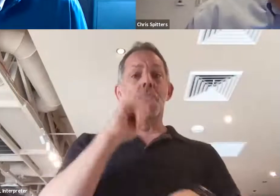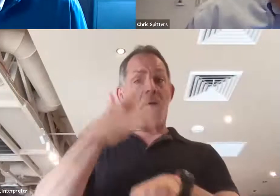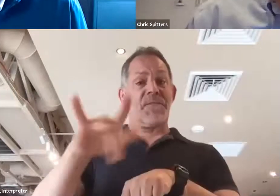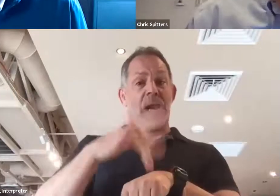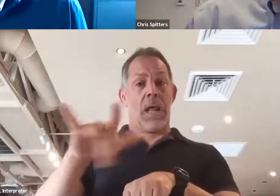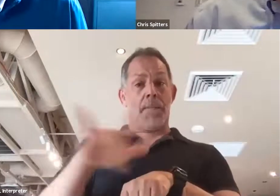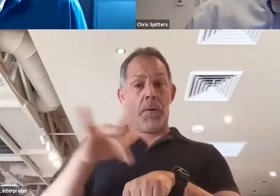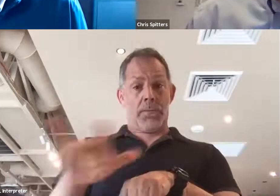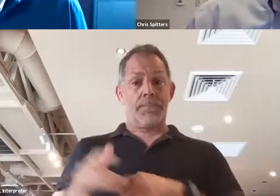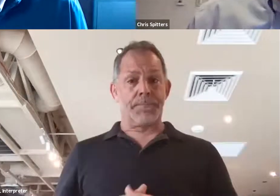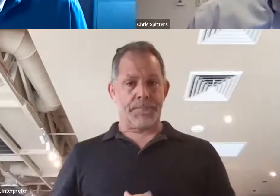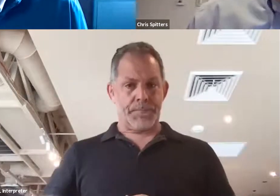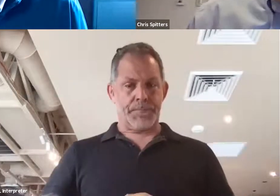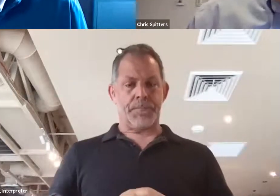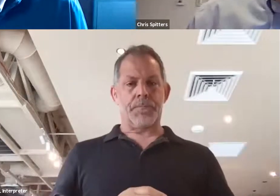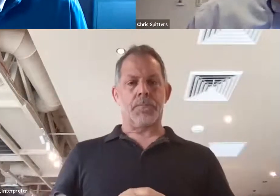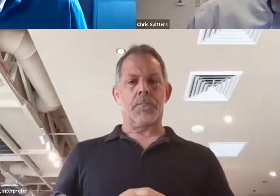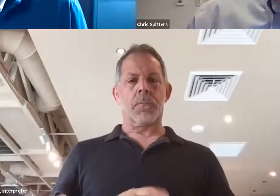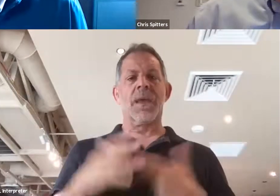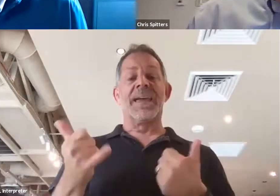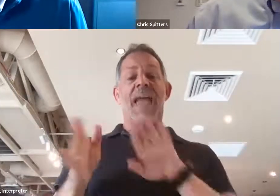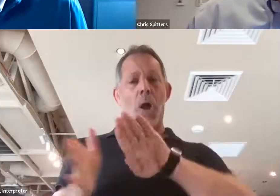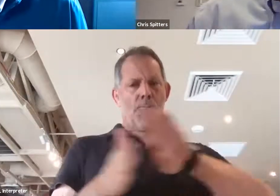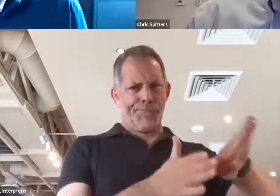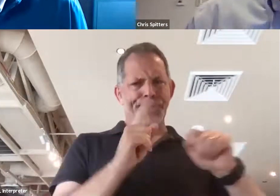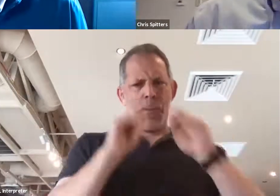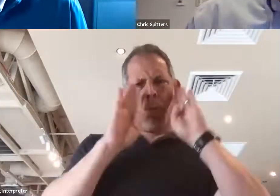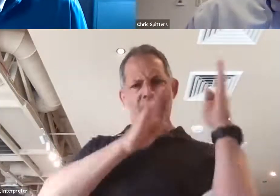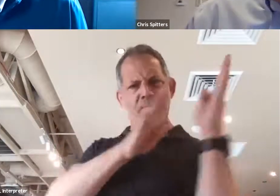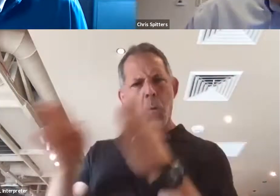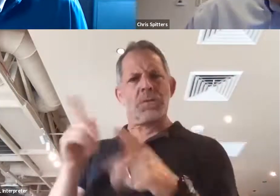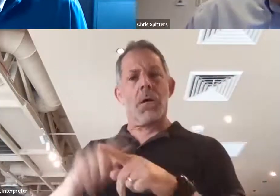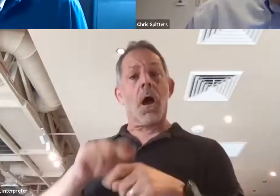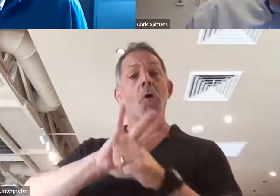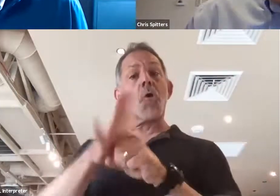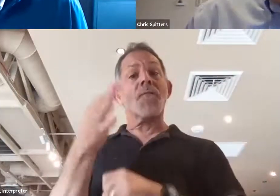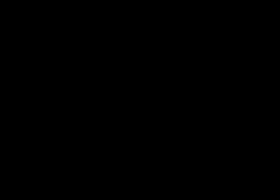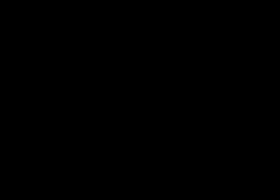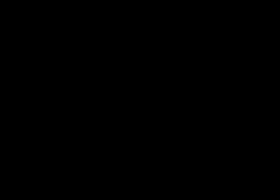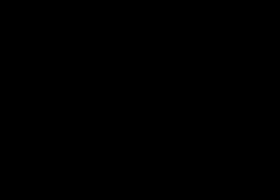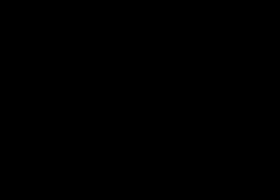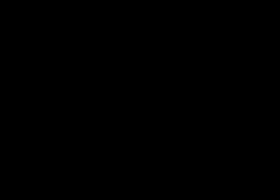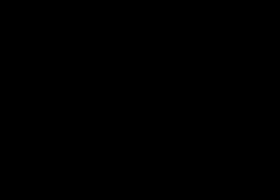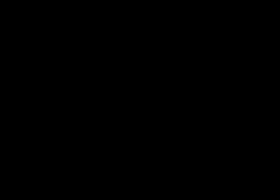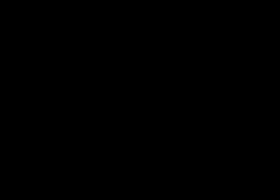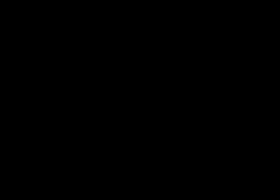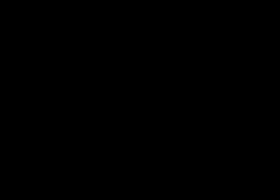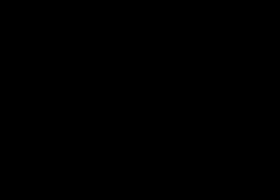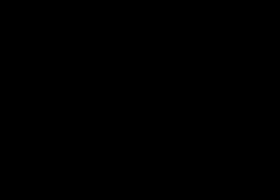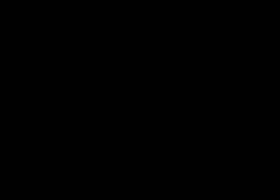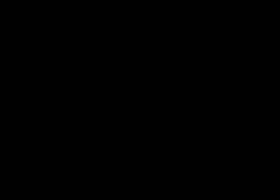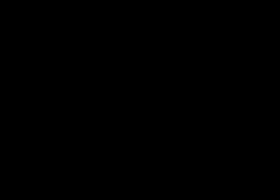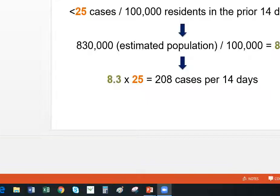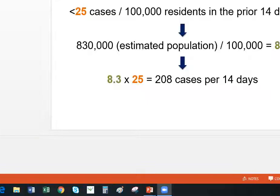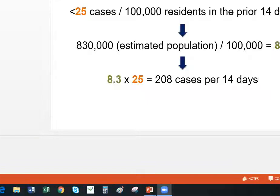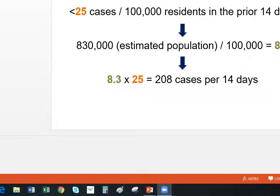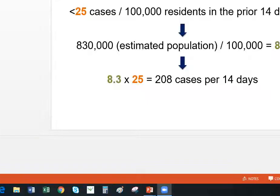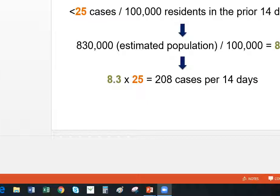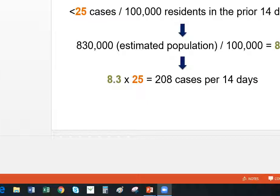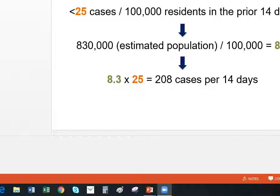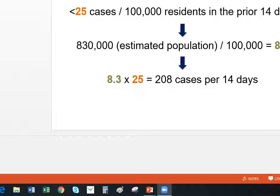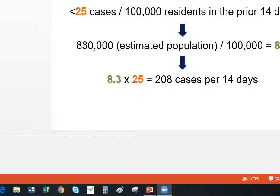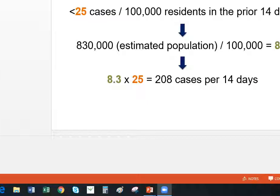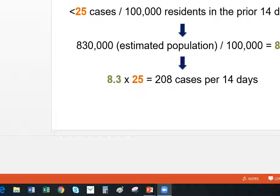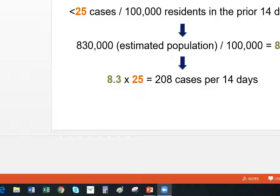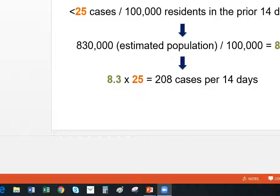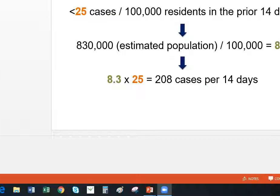like to share my screen and just show you a couple of slides to go a little bit deeper into the details